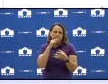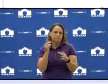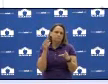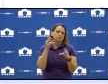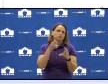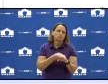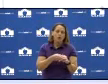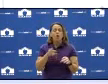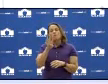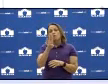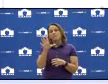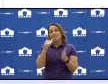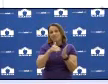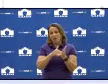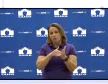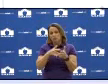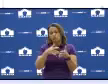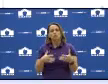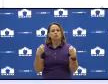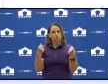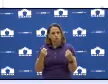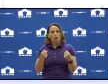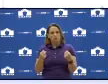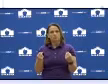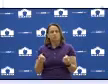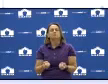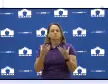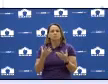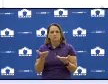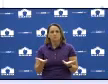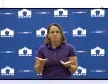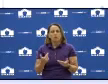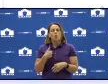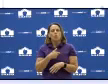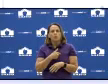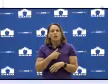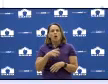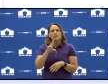are 45,000 students strong. Actually, we are